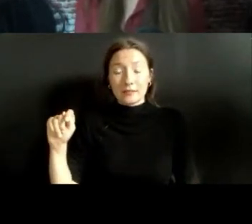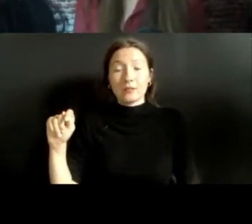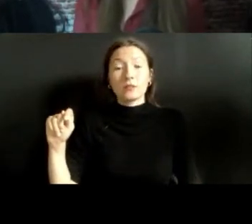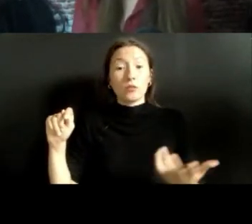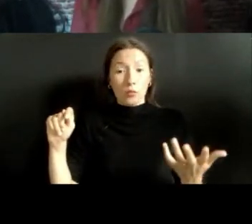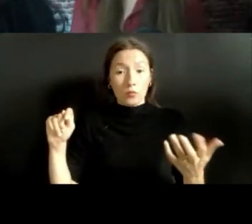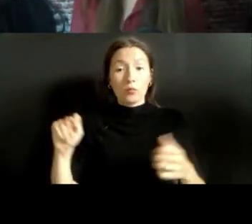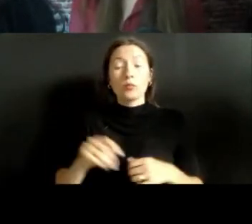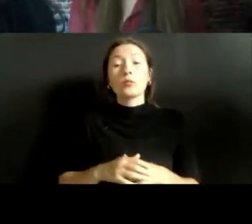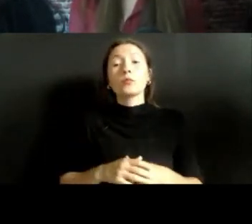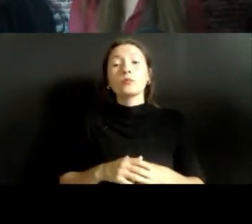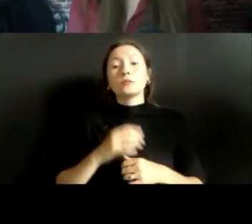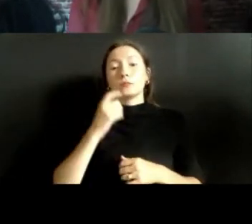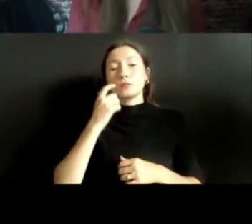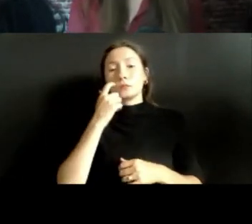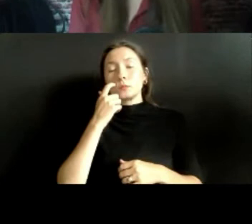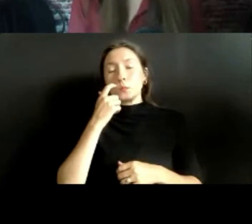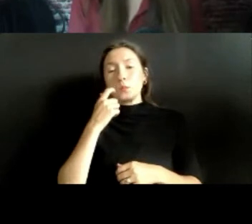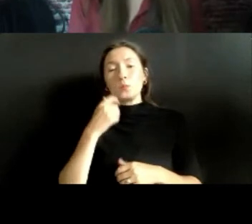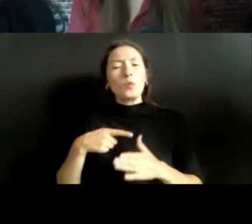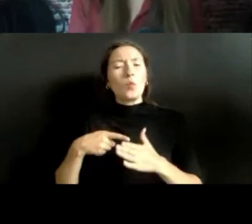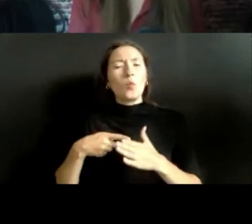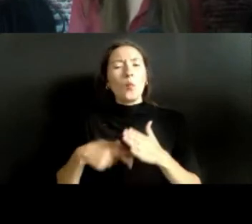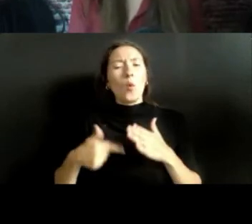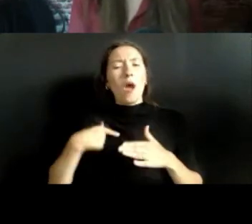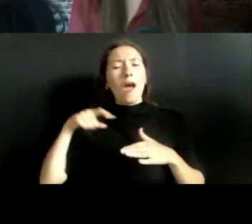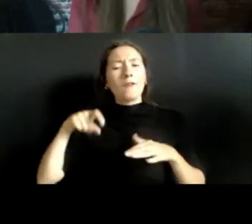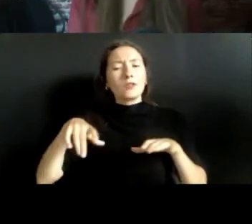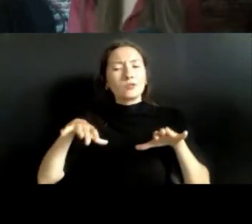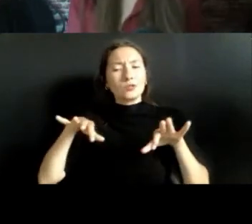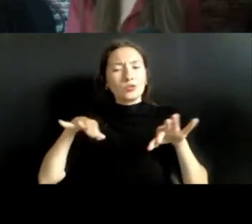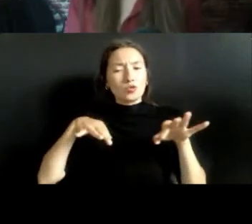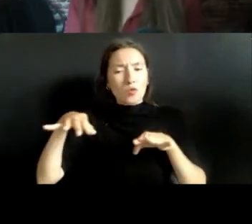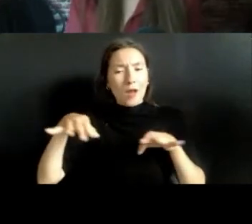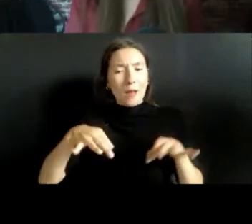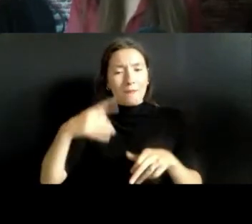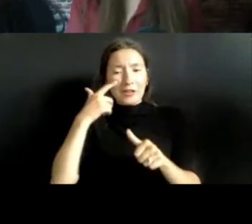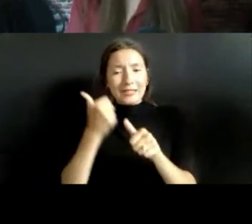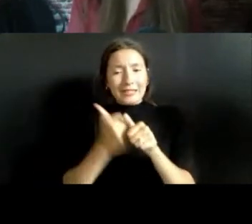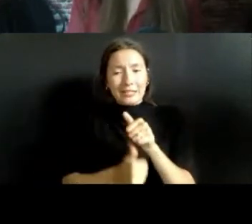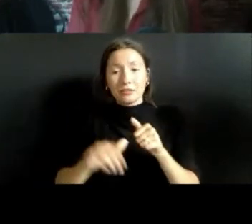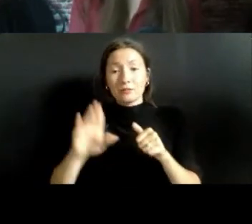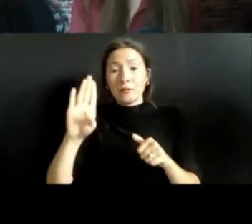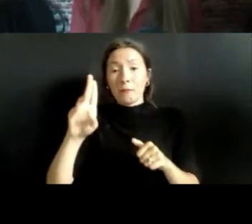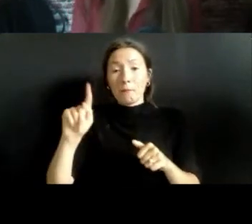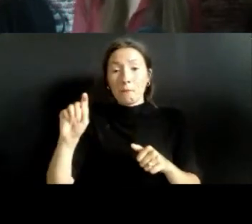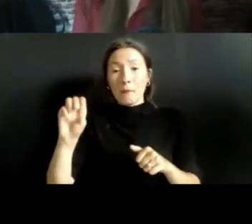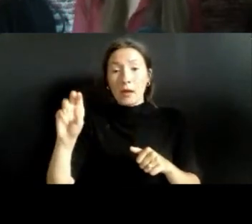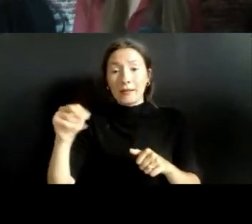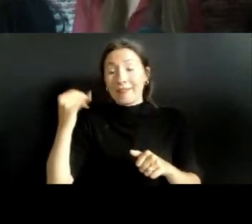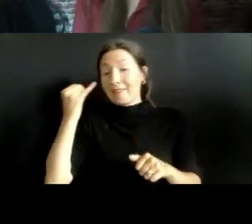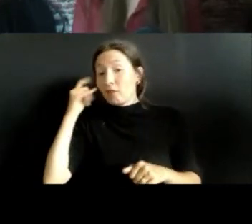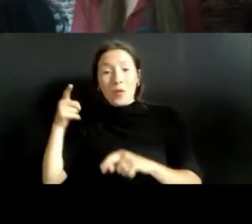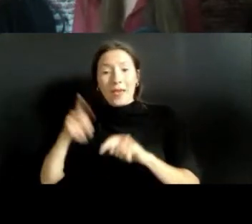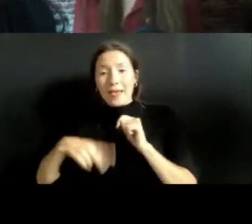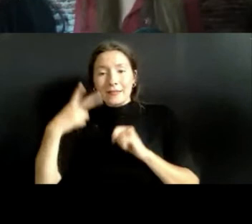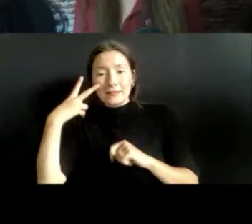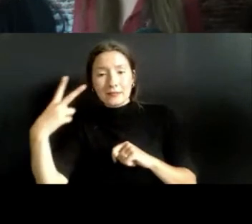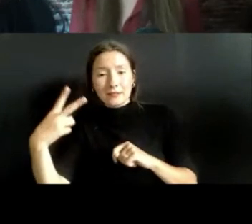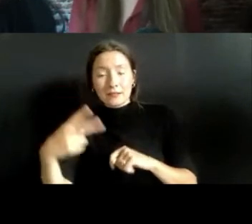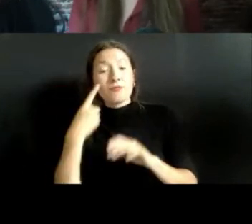folks who can't see? So for example, on that first slide, what do I have to describe about the spreadsheet?